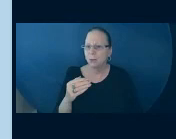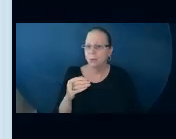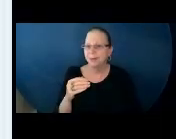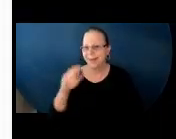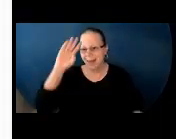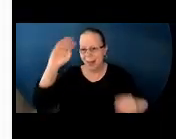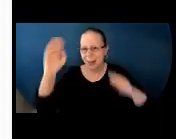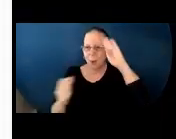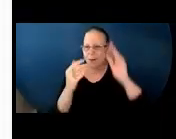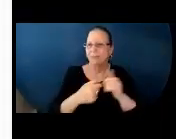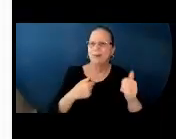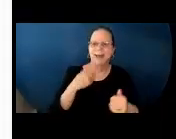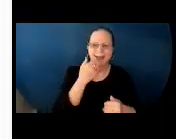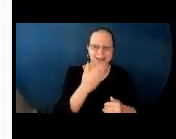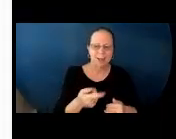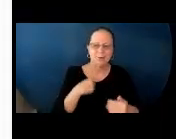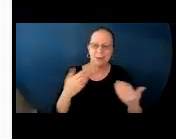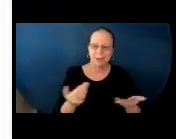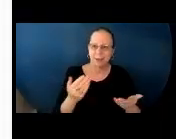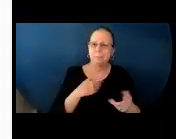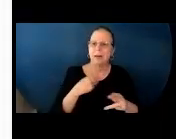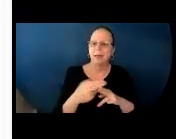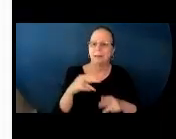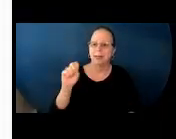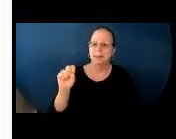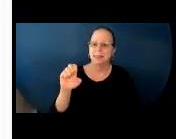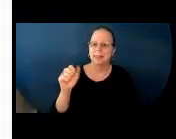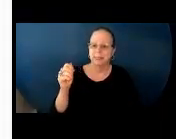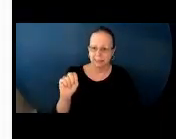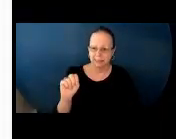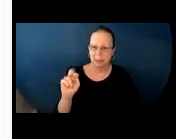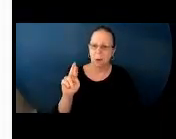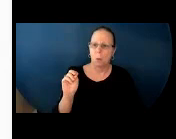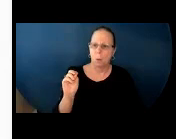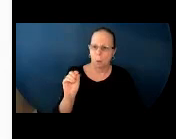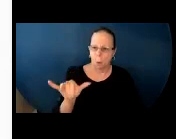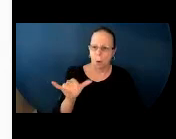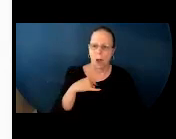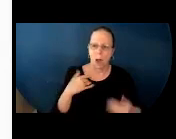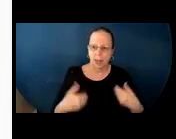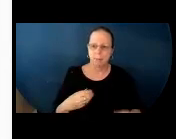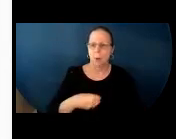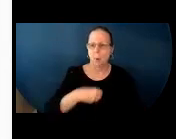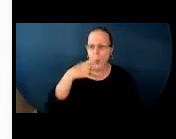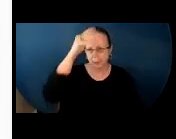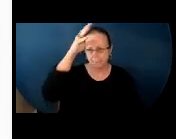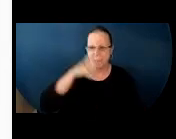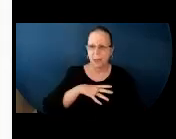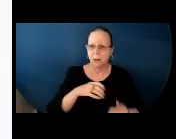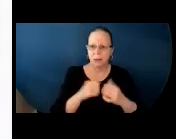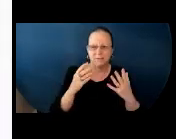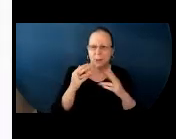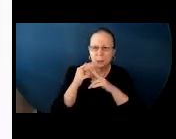Hello, everyone. Thanks for being here. My name is Sean Roy. I am a white male with very